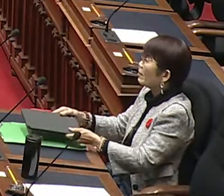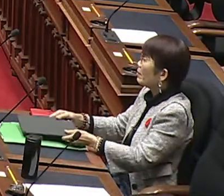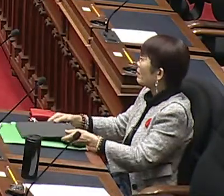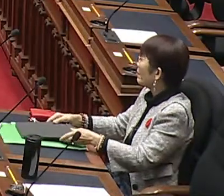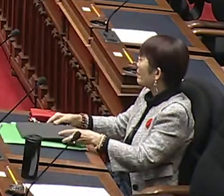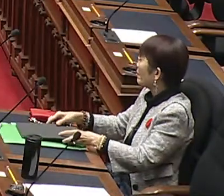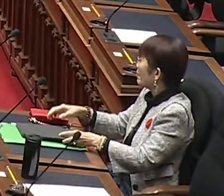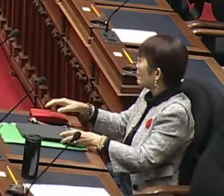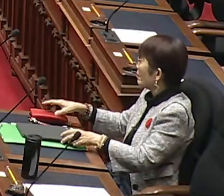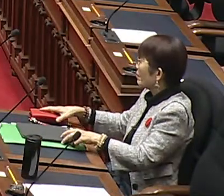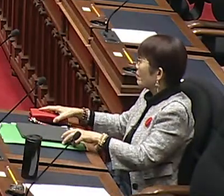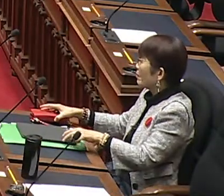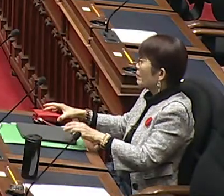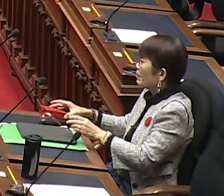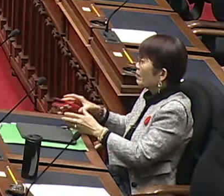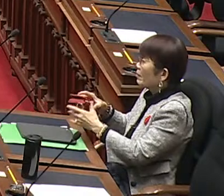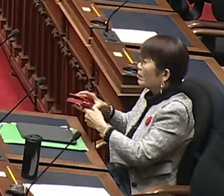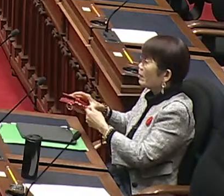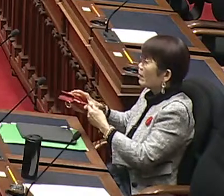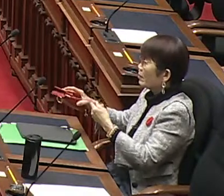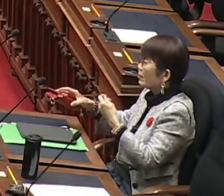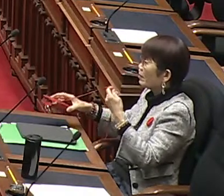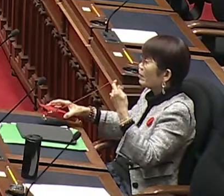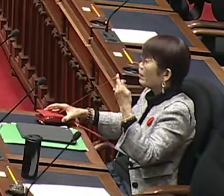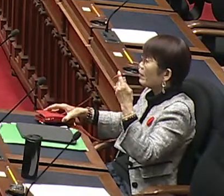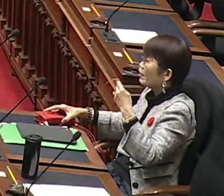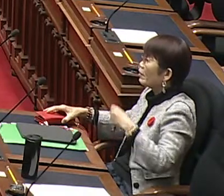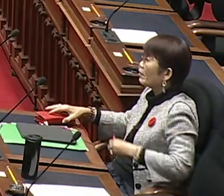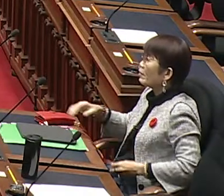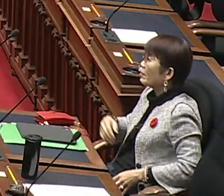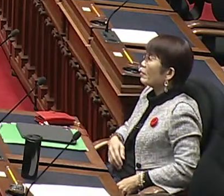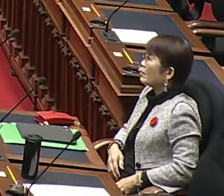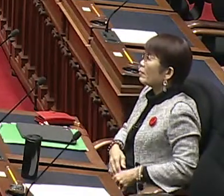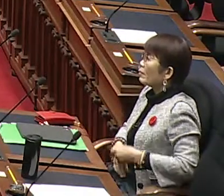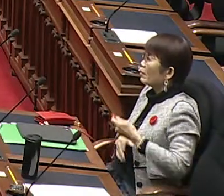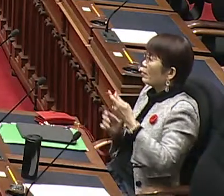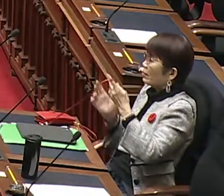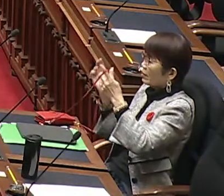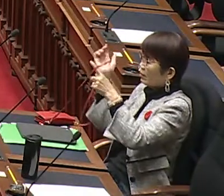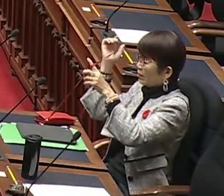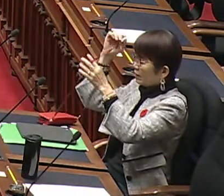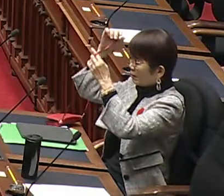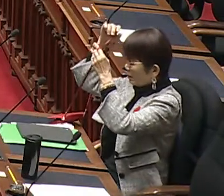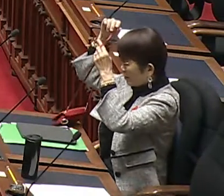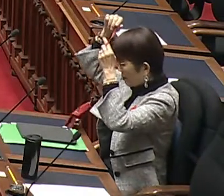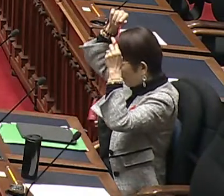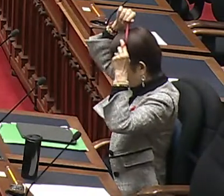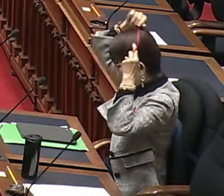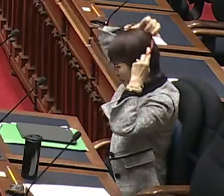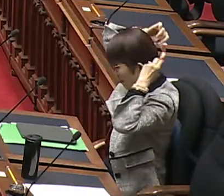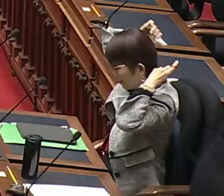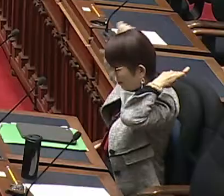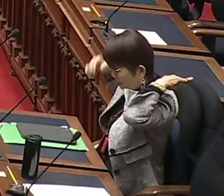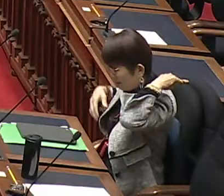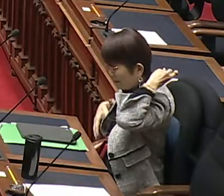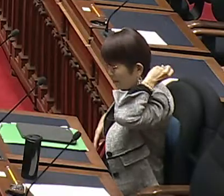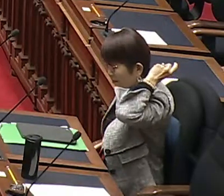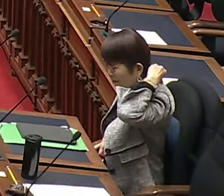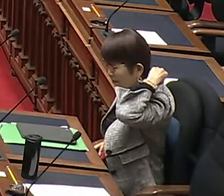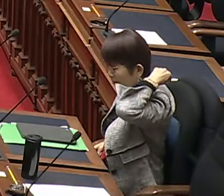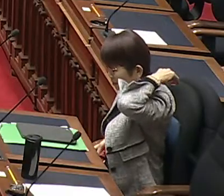Thank you, Madam Speaker. Committee Section A reports progress on Bill 20 and asks leave to sit